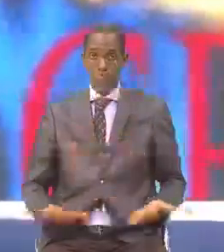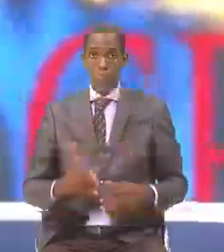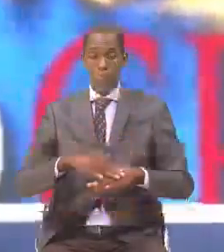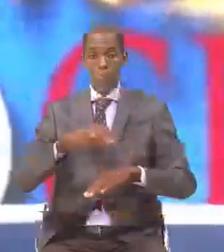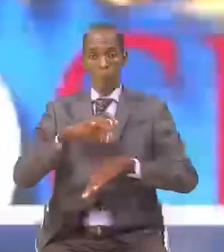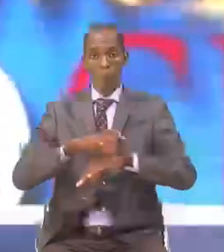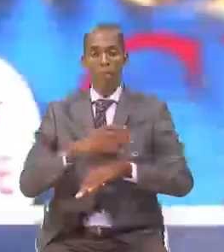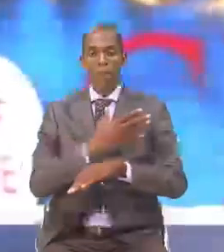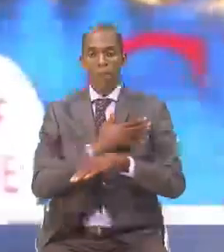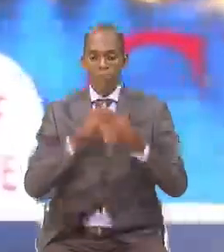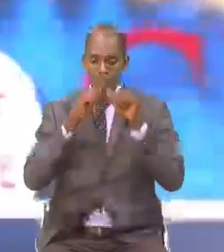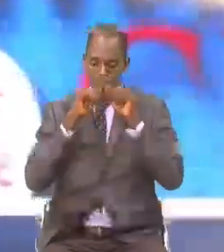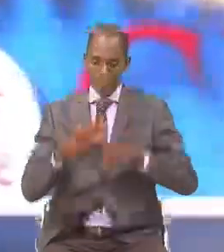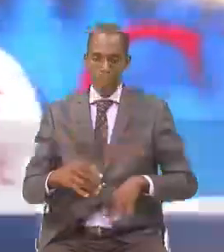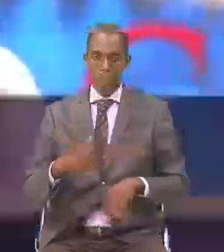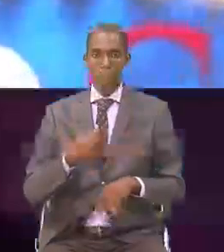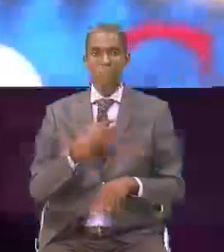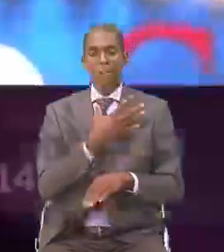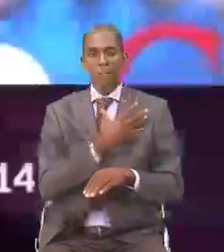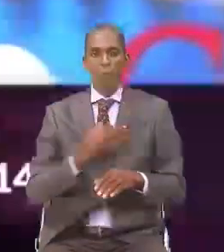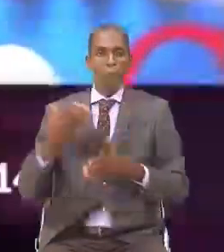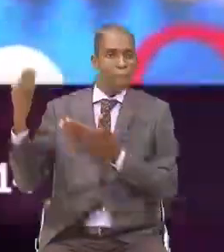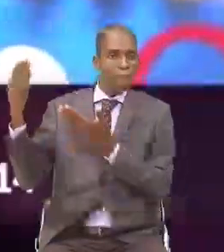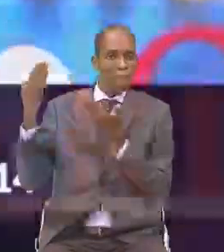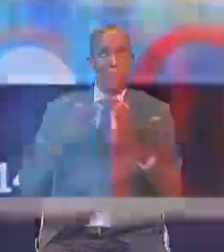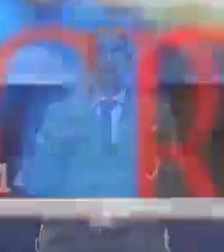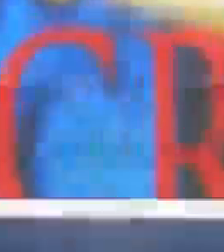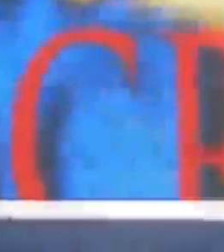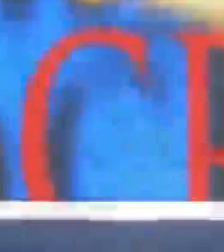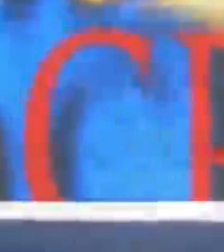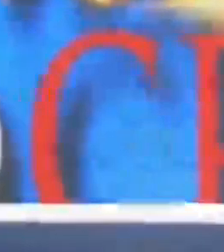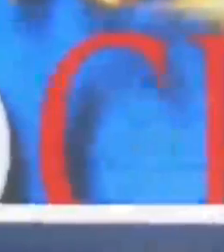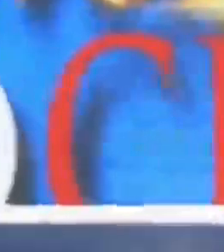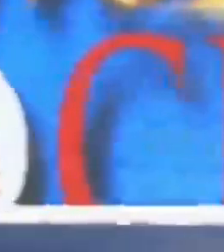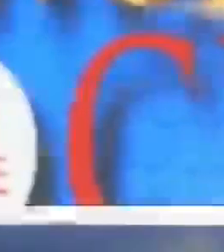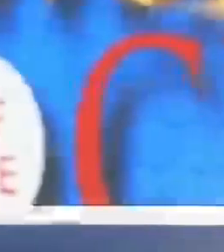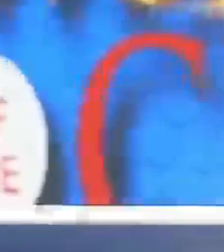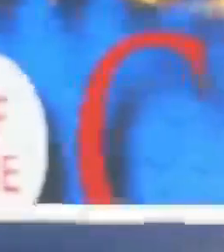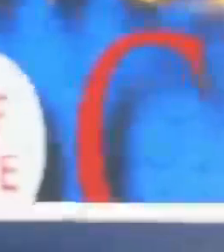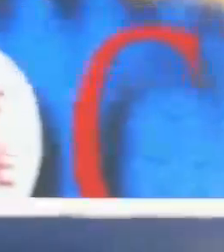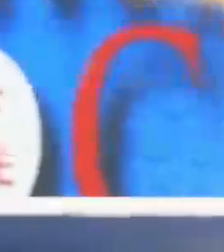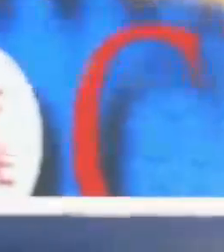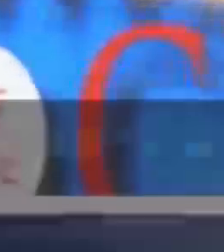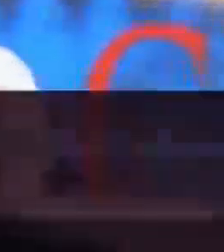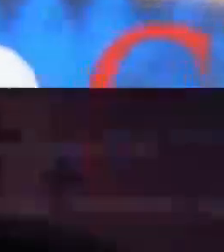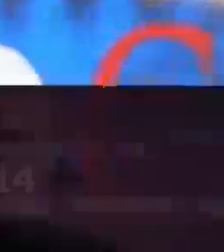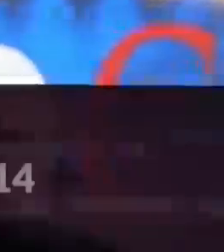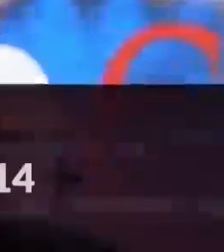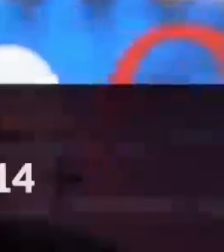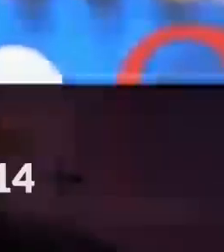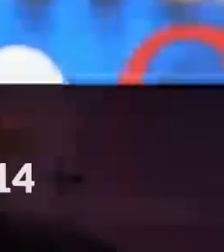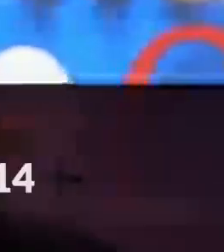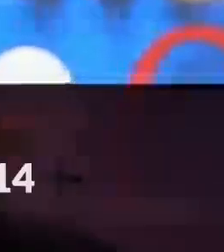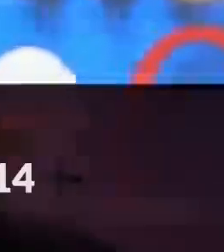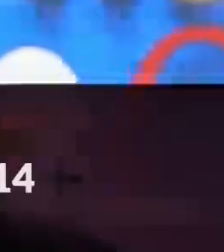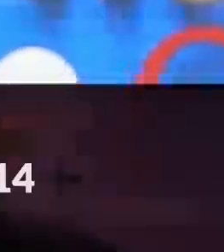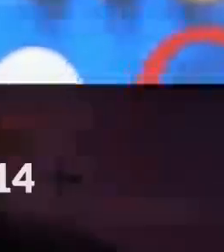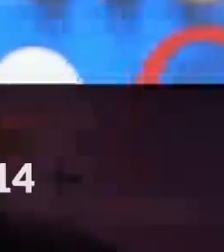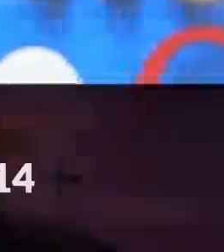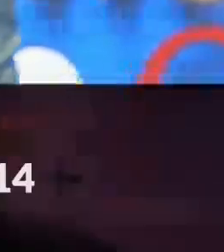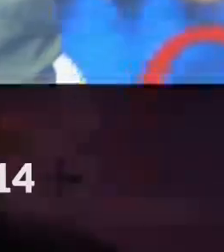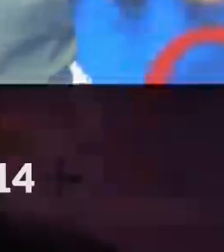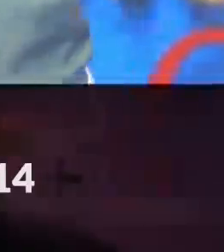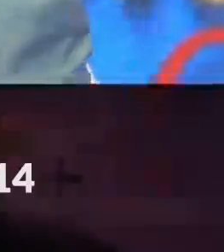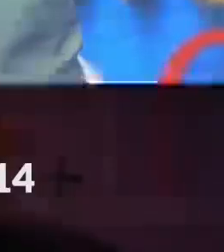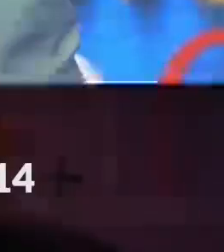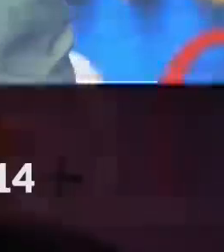me here on earth and bless me and cause your face to shine upon me.